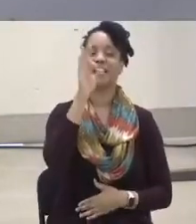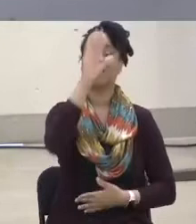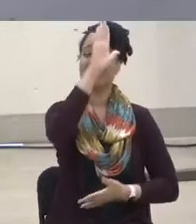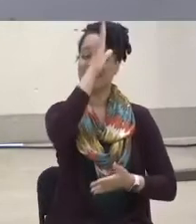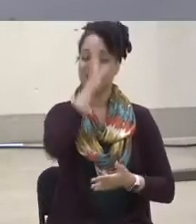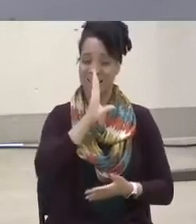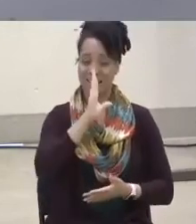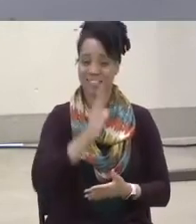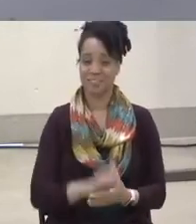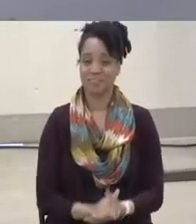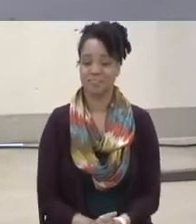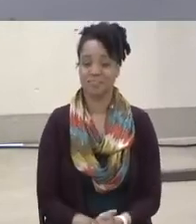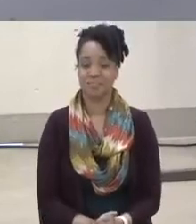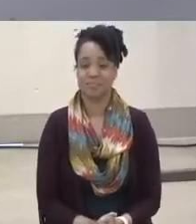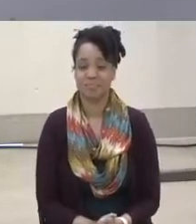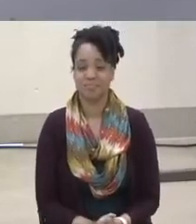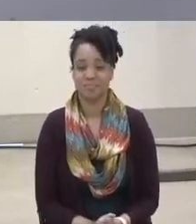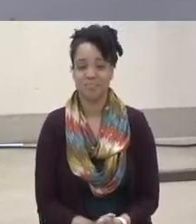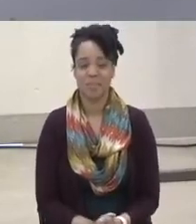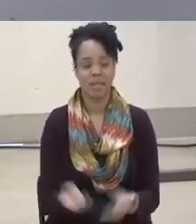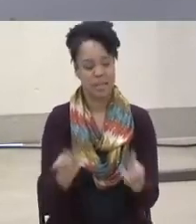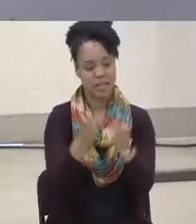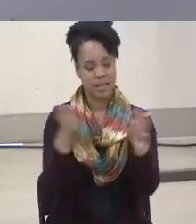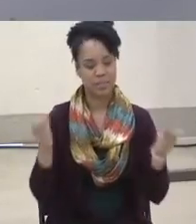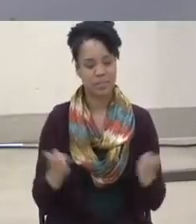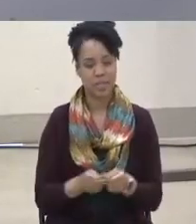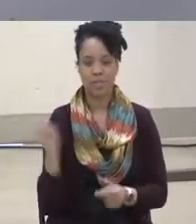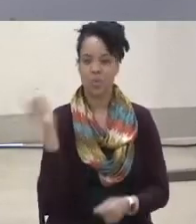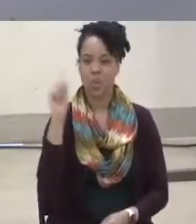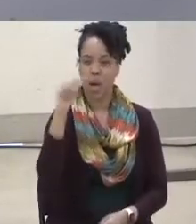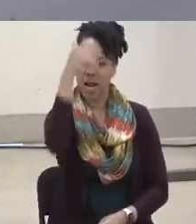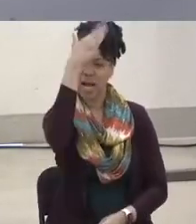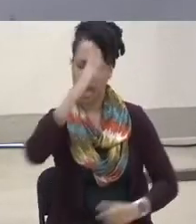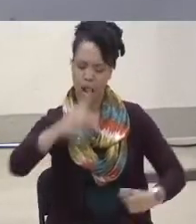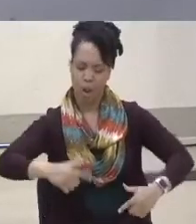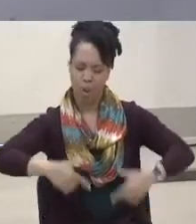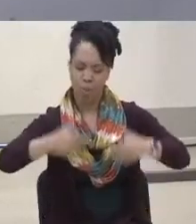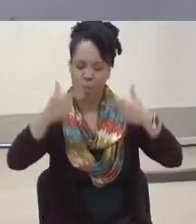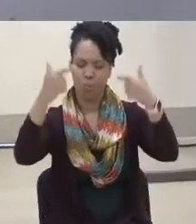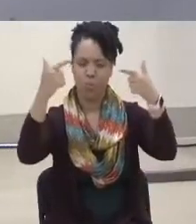templo para que fuera la casa de Dios. the place where God